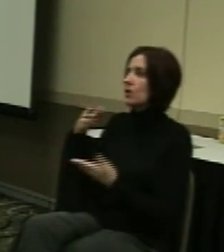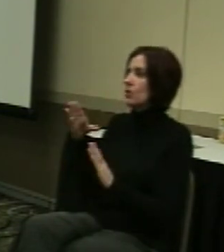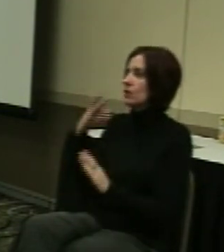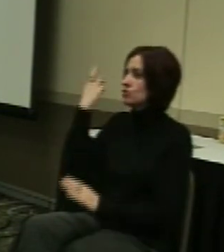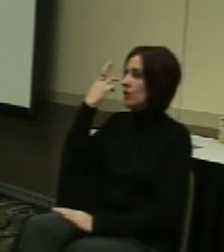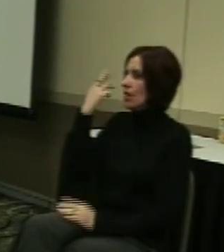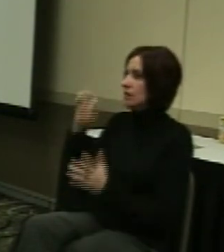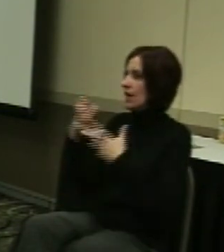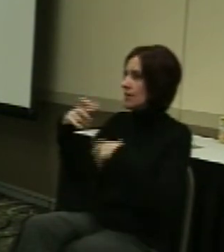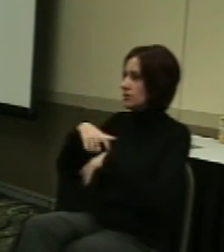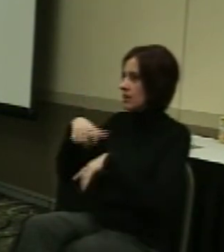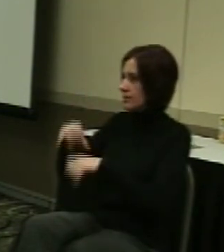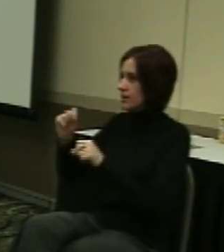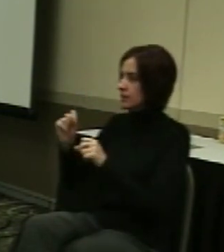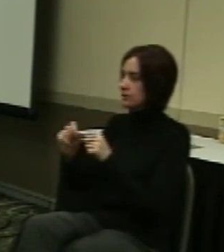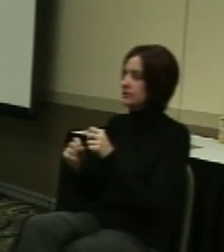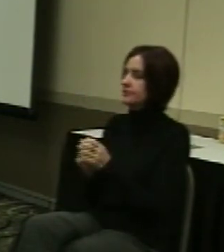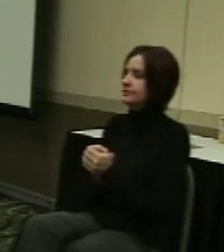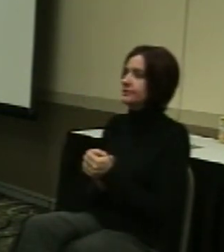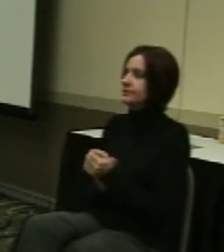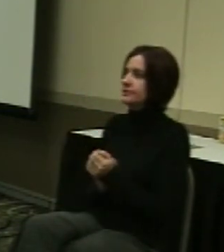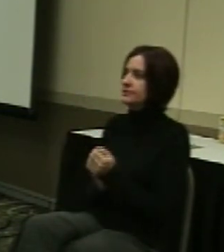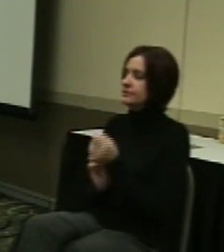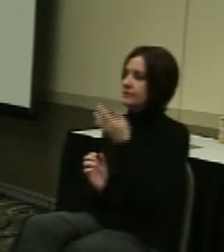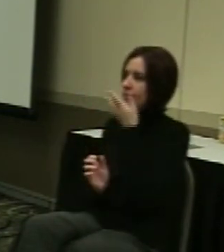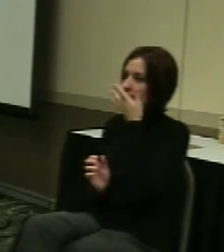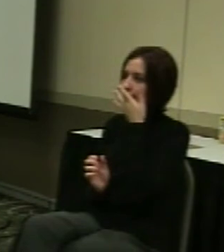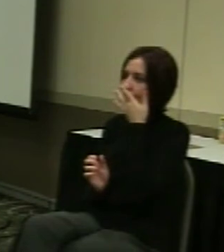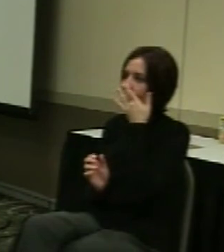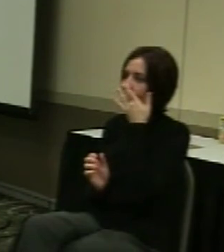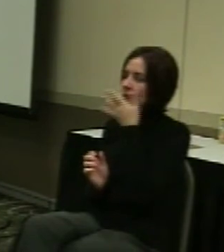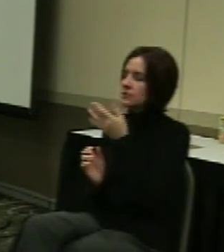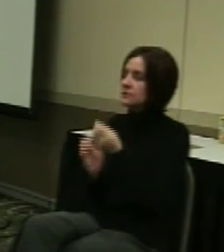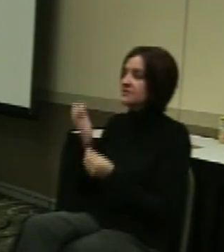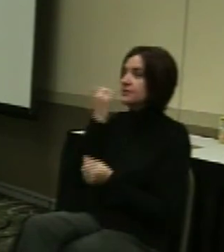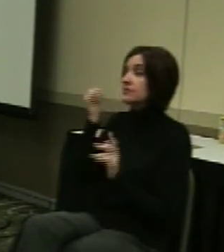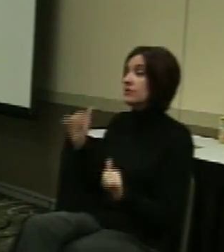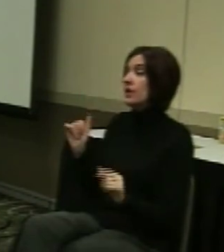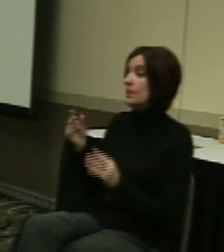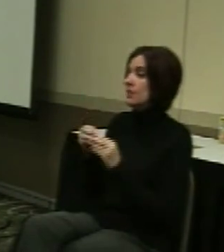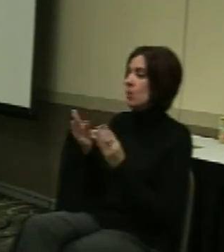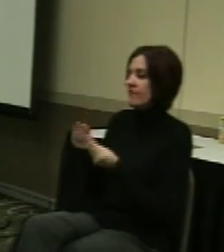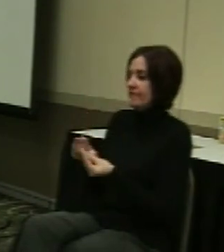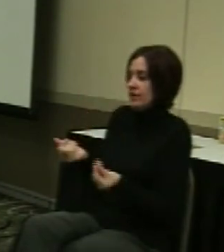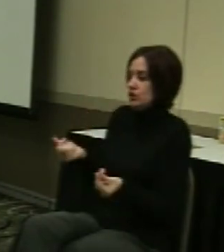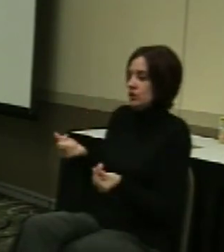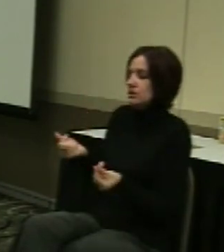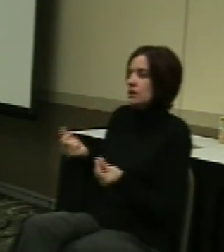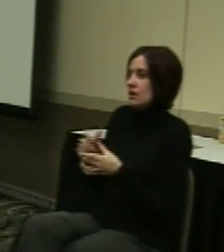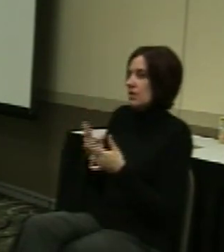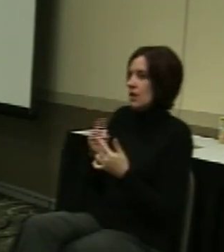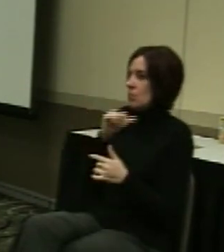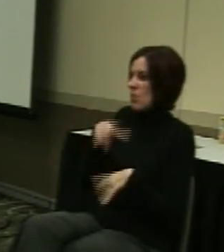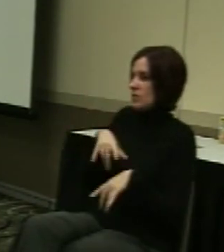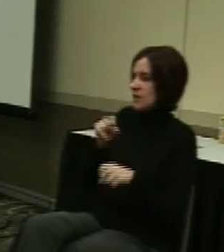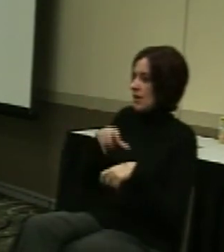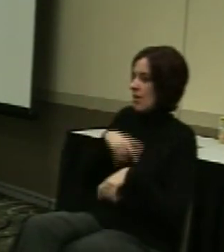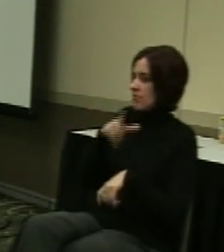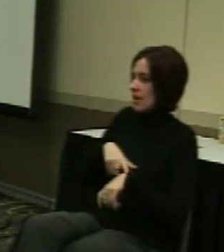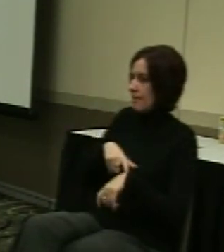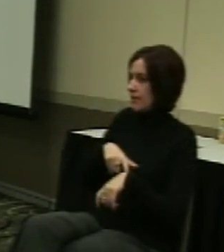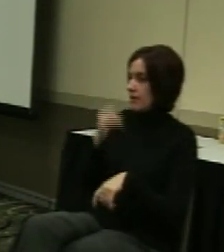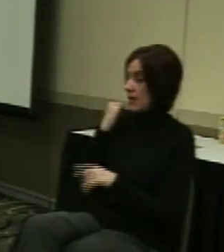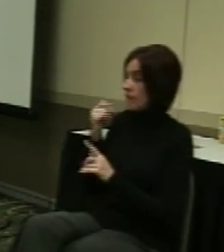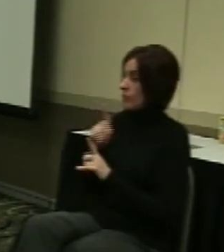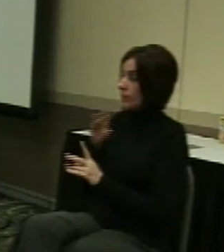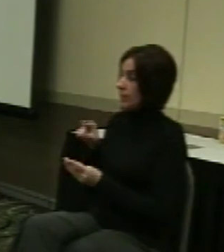could possibly be more efficient. Then it wouldn't take as long. Like the more efficient we can be about it, maybe the less time